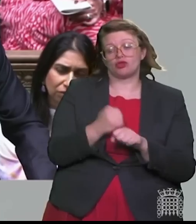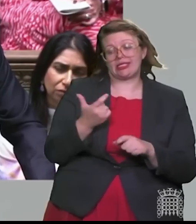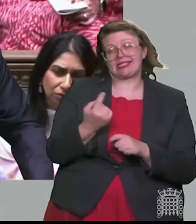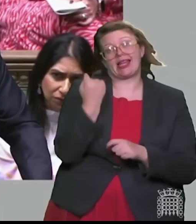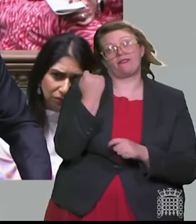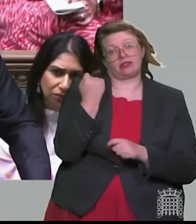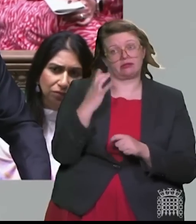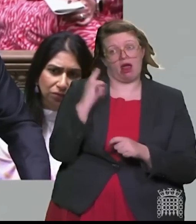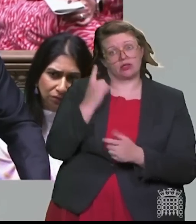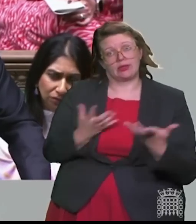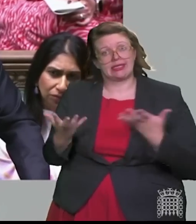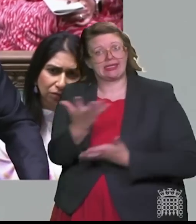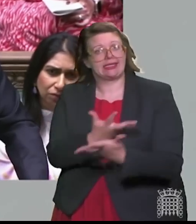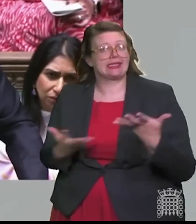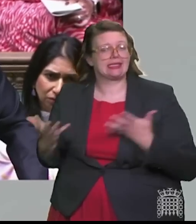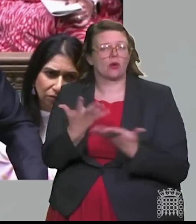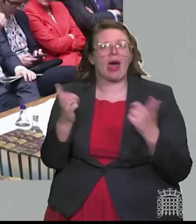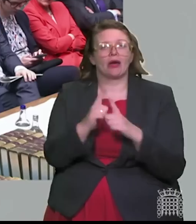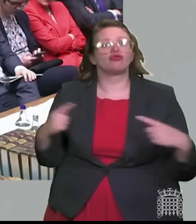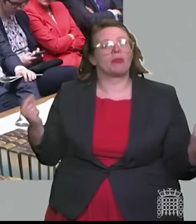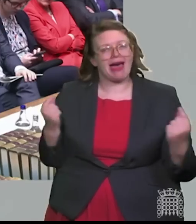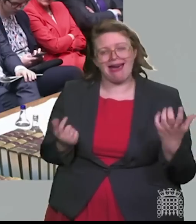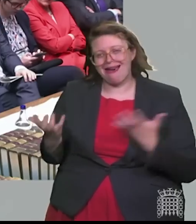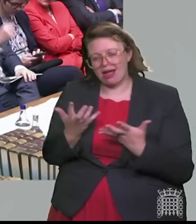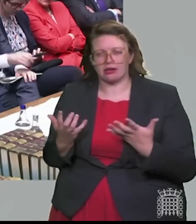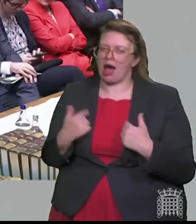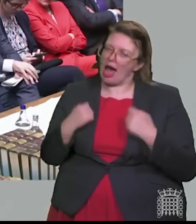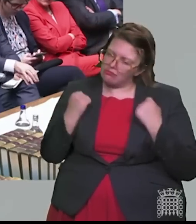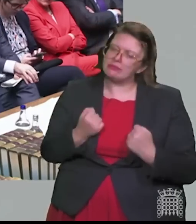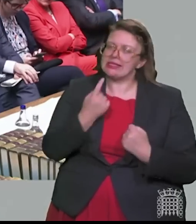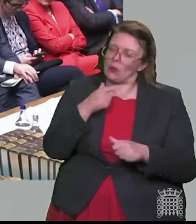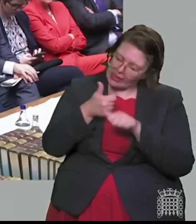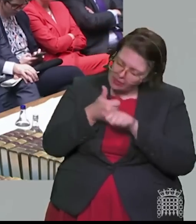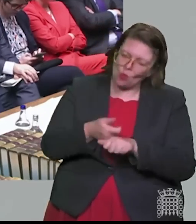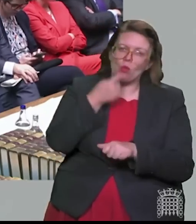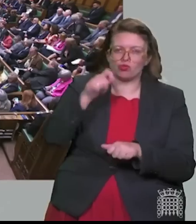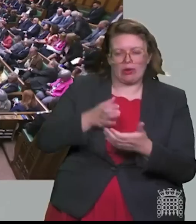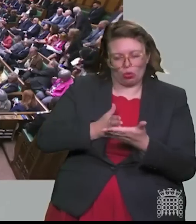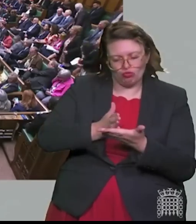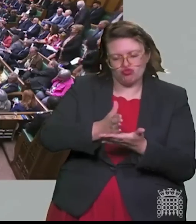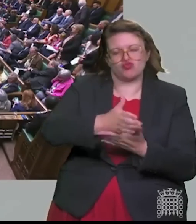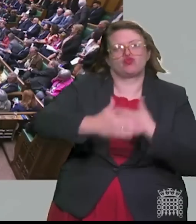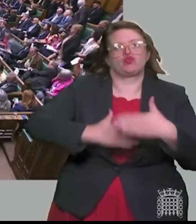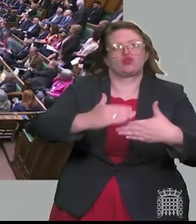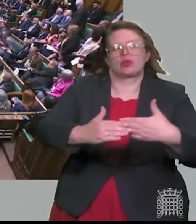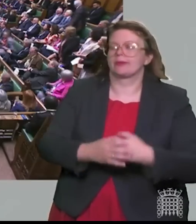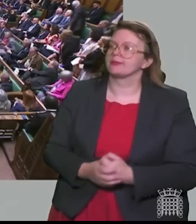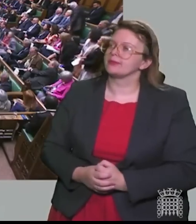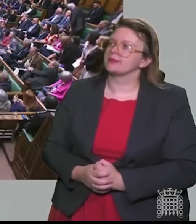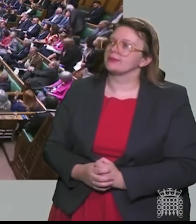in Hiroshima last week, and I've always been clear that we will stand with Ukraine for as long as it takes. Leader of the SNP, Stephen